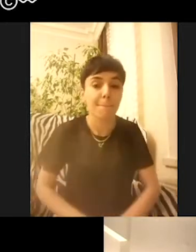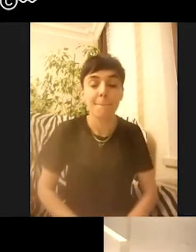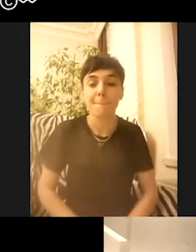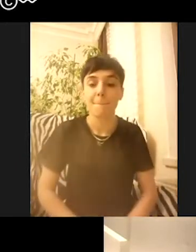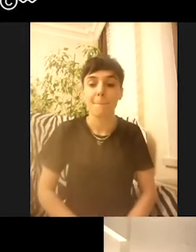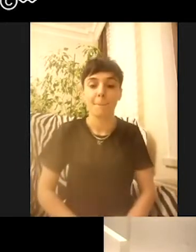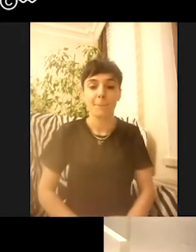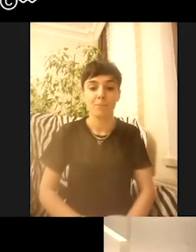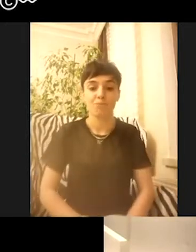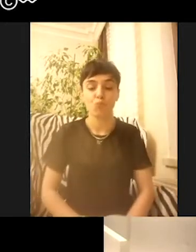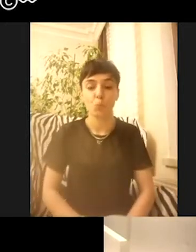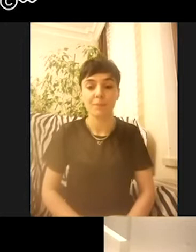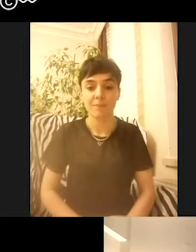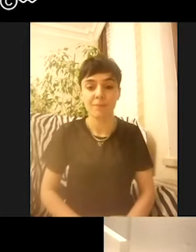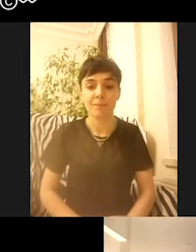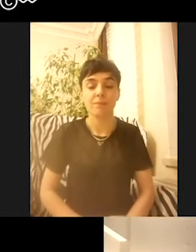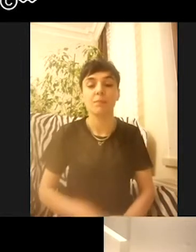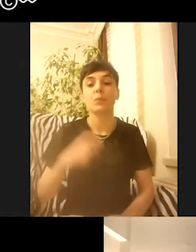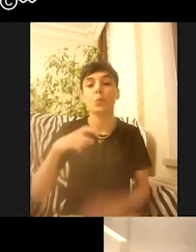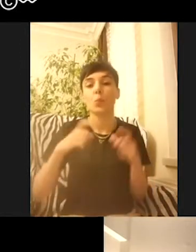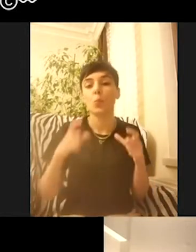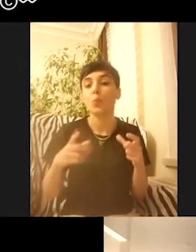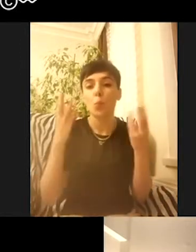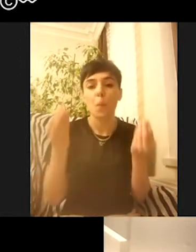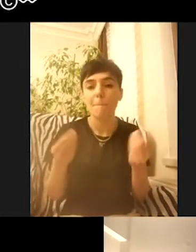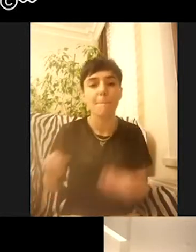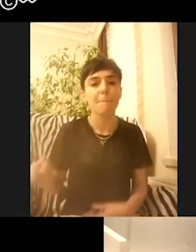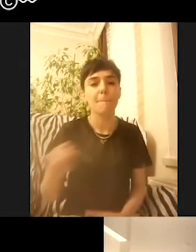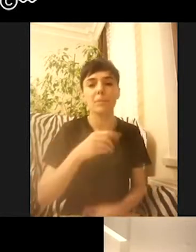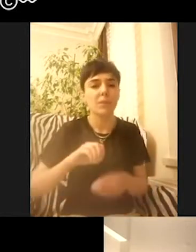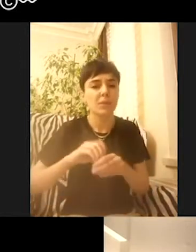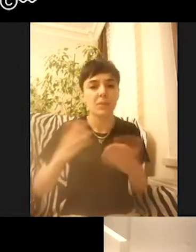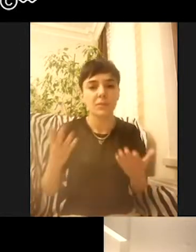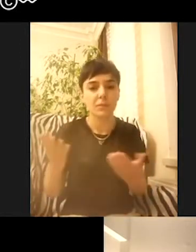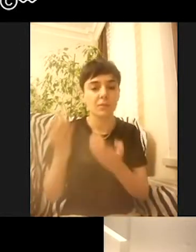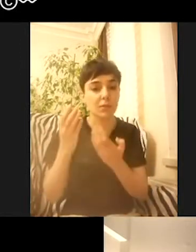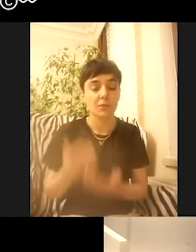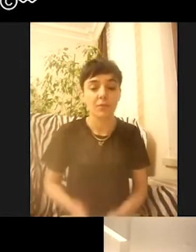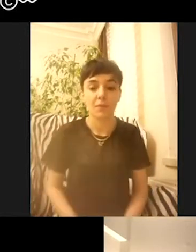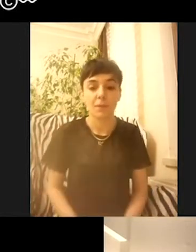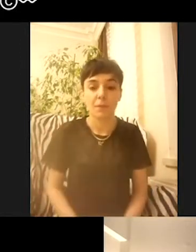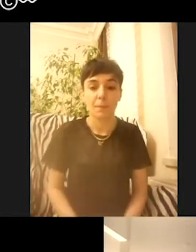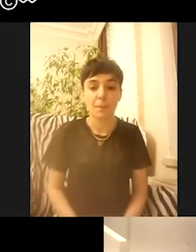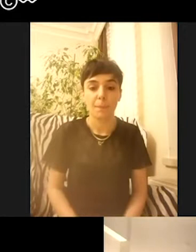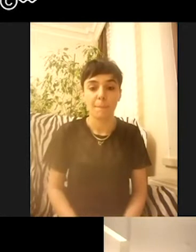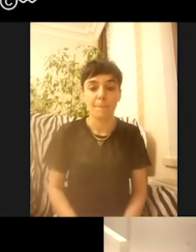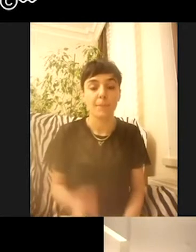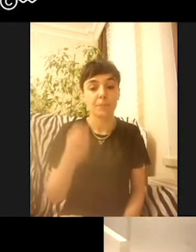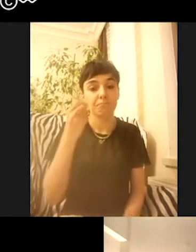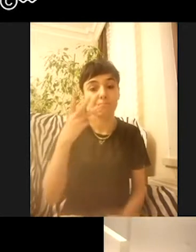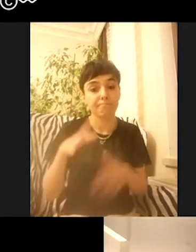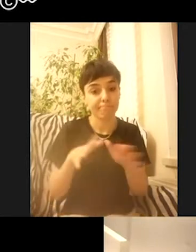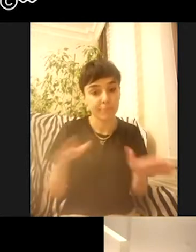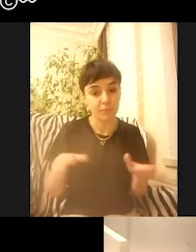affecting us, like in this neighborhood, in this like set of mind during the pandemic, because we are all the time at home and we are looking at each other